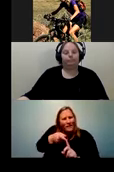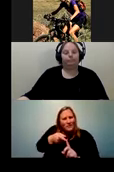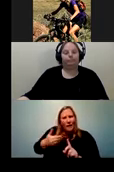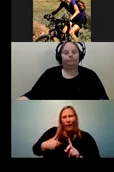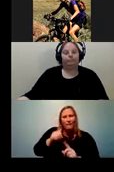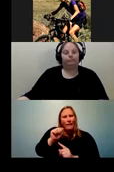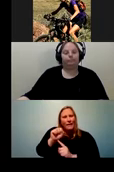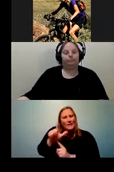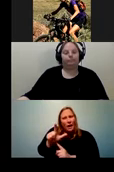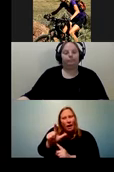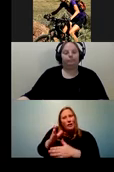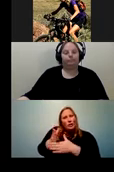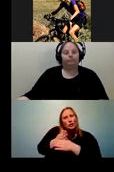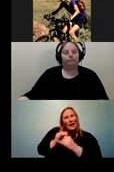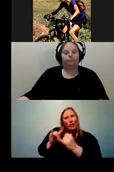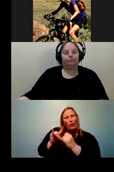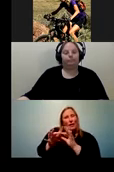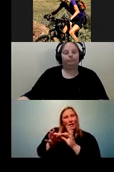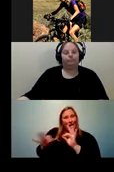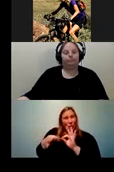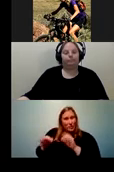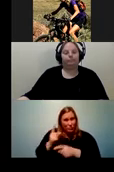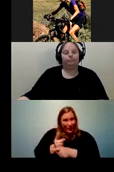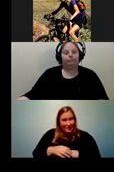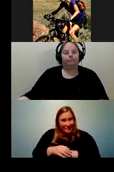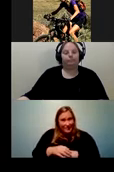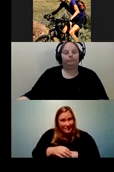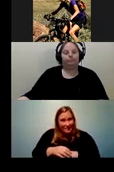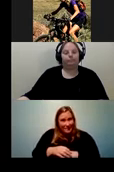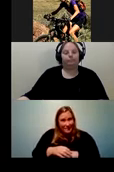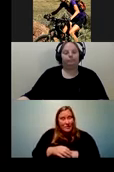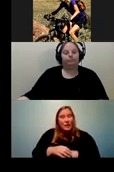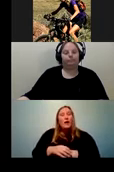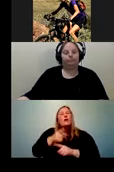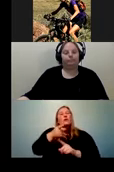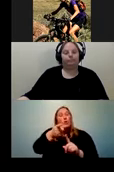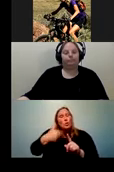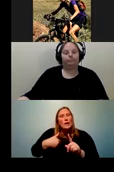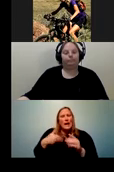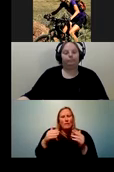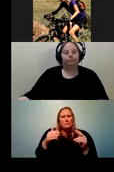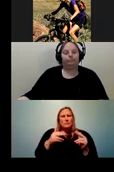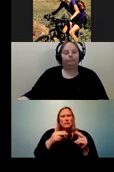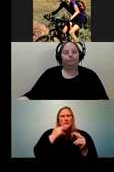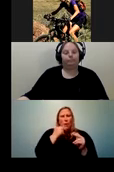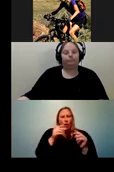hang out with people that spoke their language, right? So you can have a small community within a very large community. People